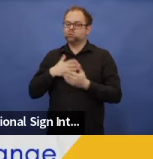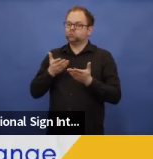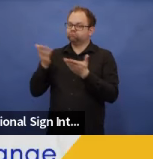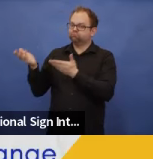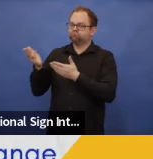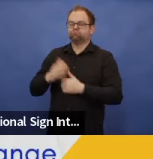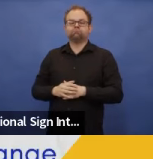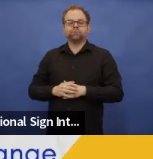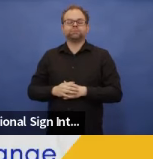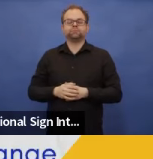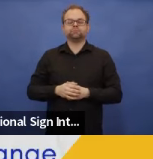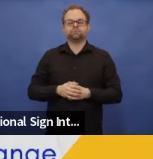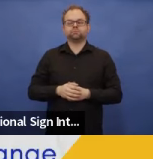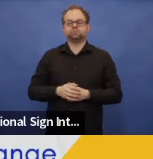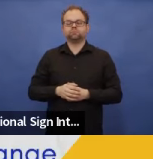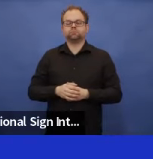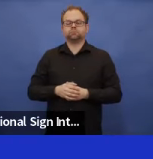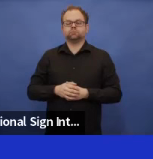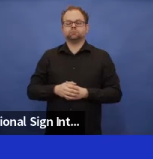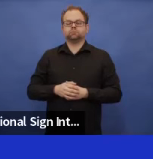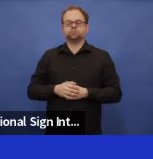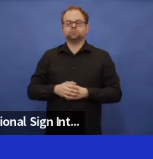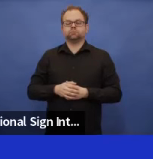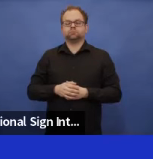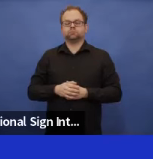Thanks a lot. And with this,